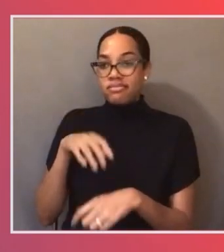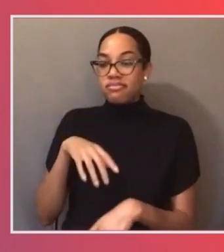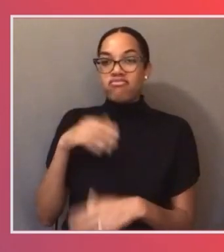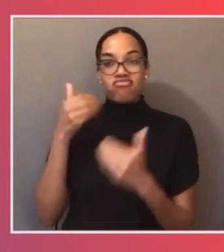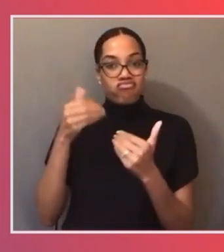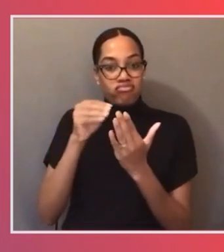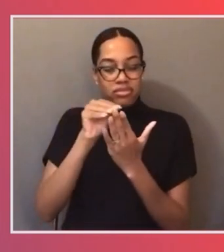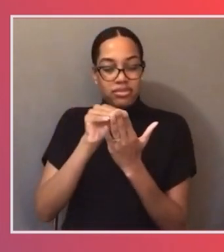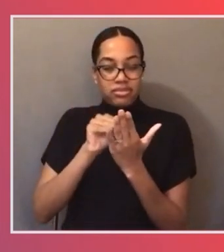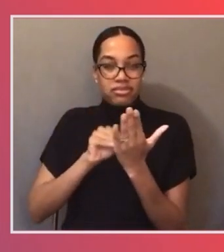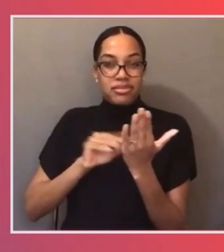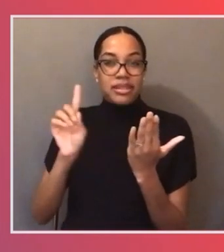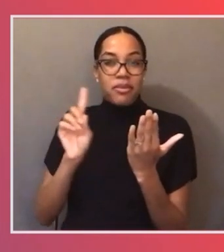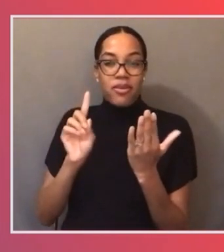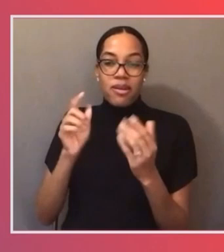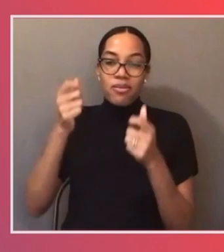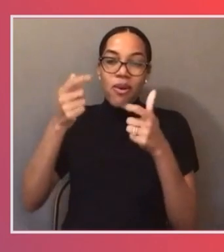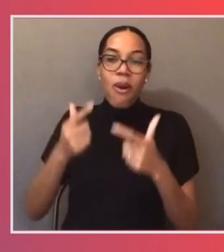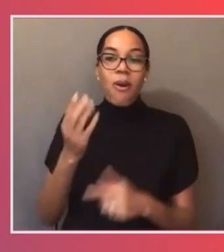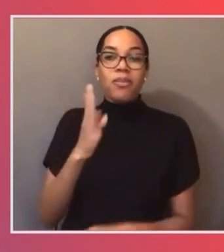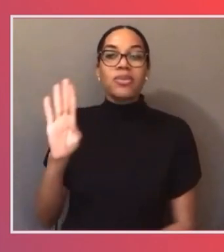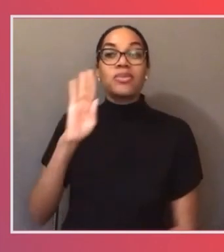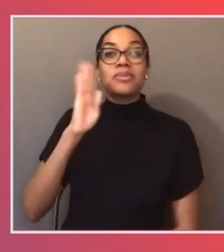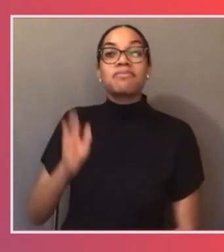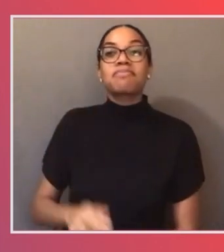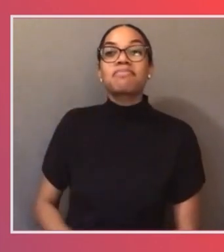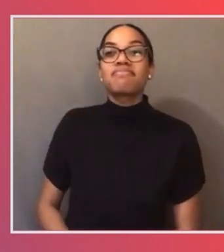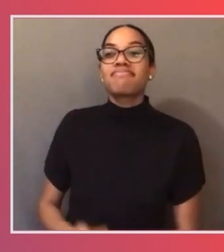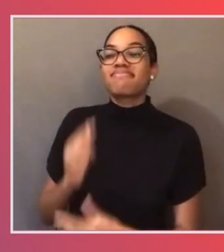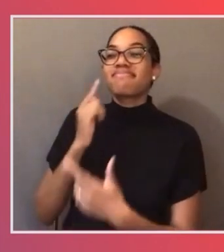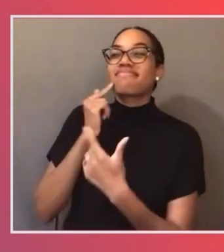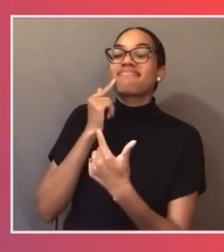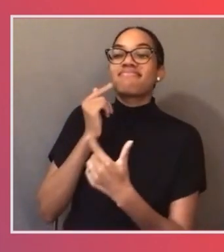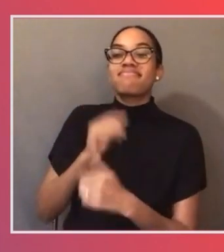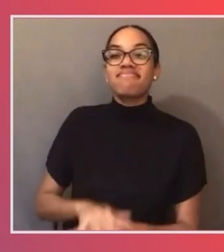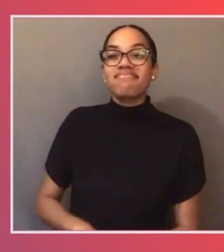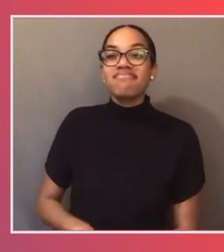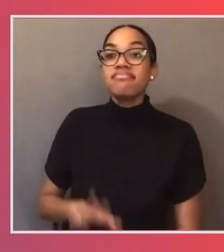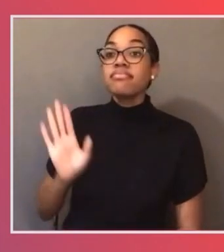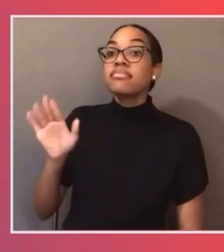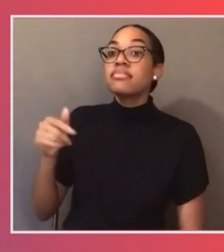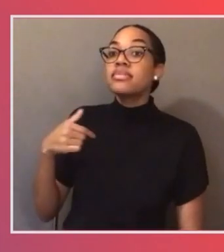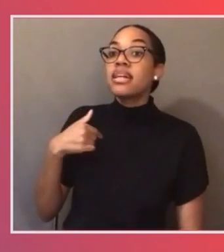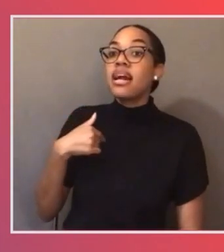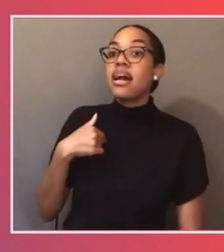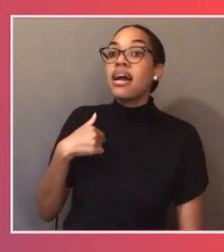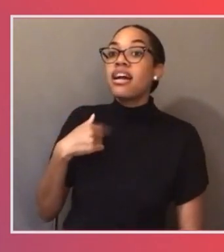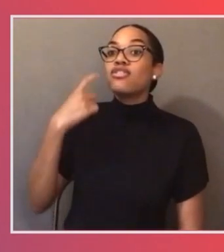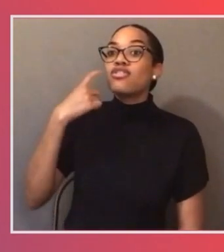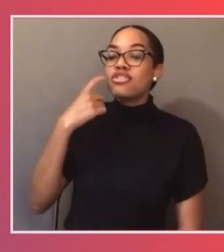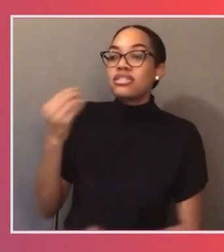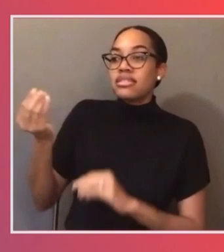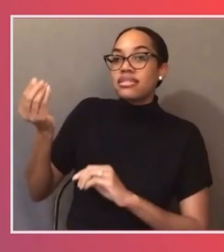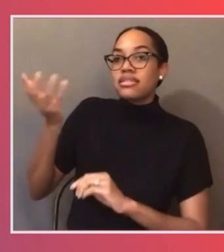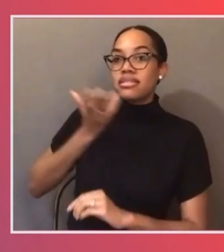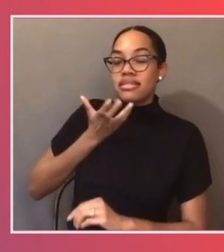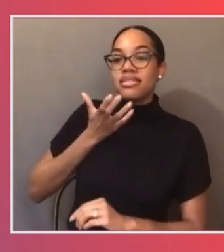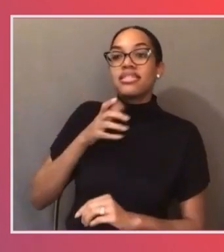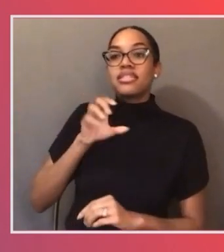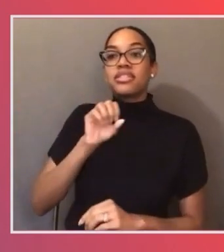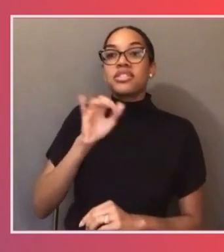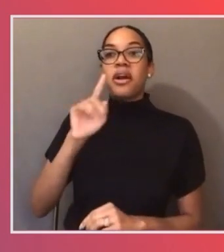just got word, Paul, that we got Scarlett back. So we're going to bring her in now. We're going to add her to this.